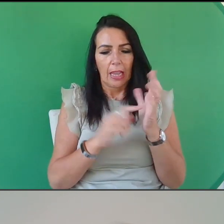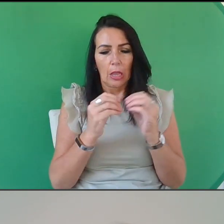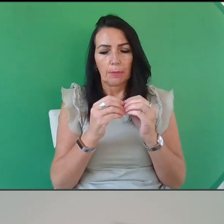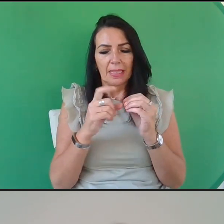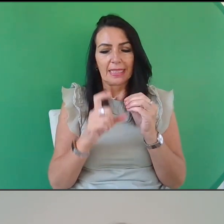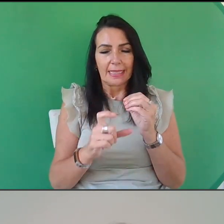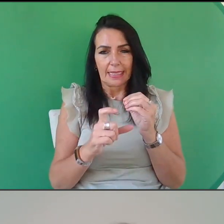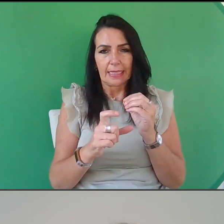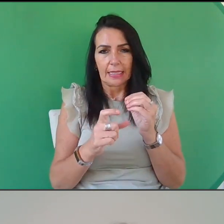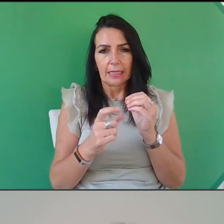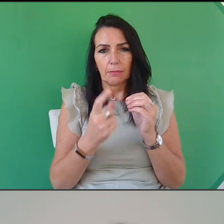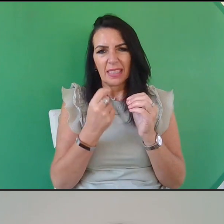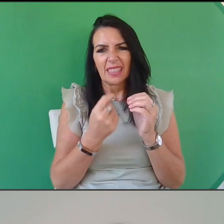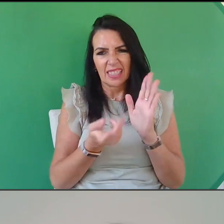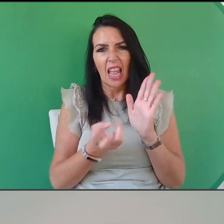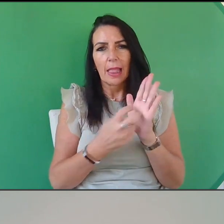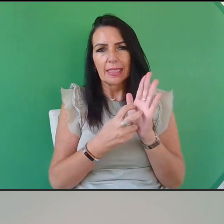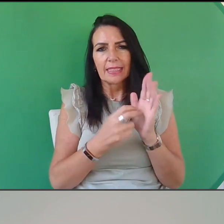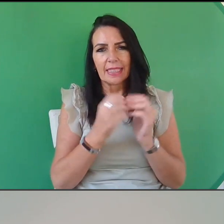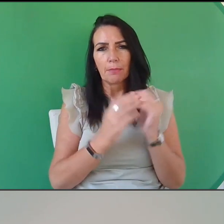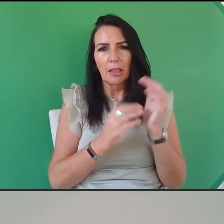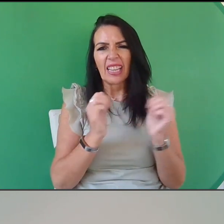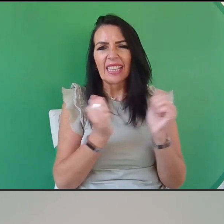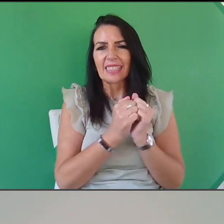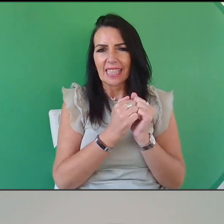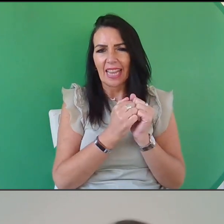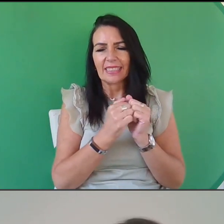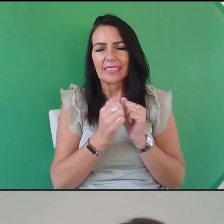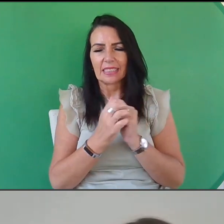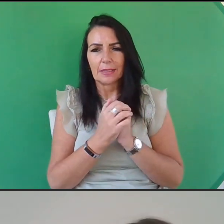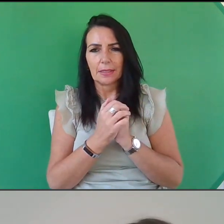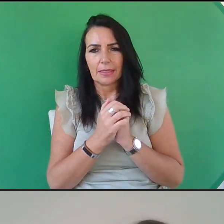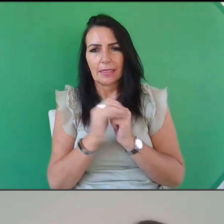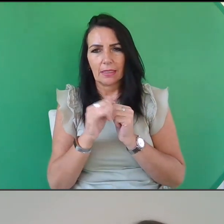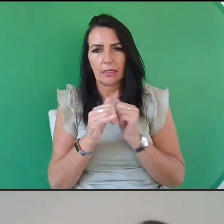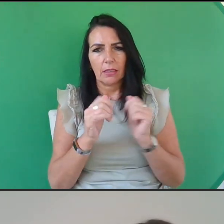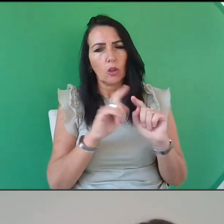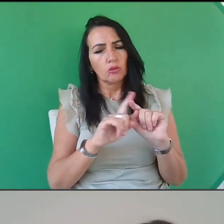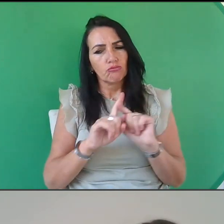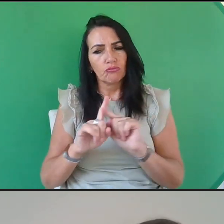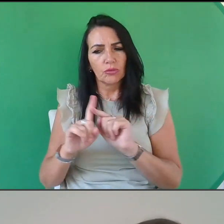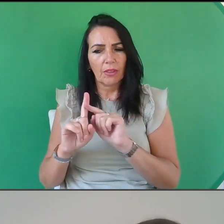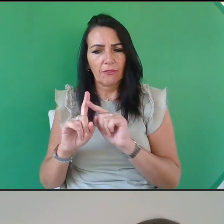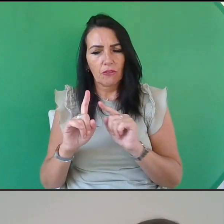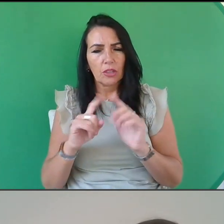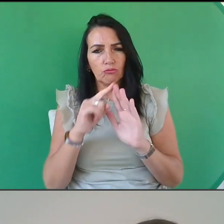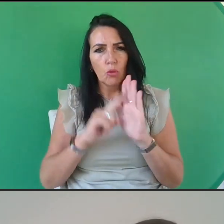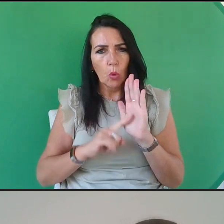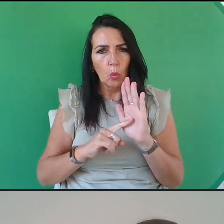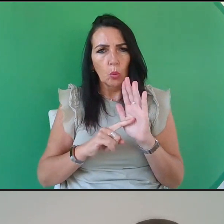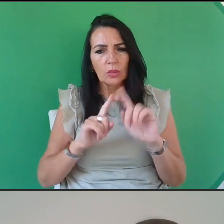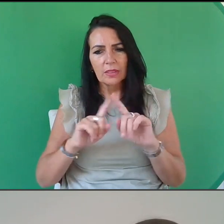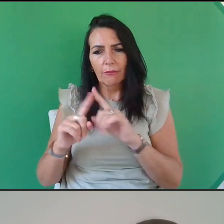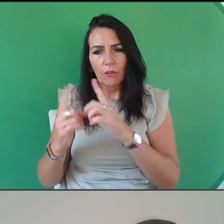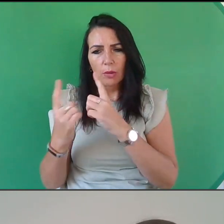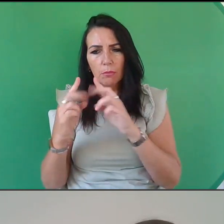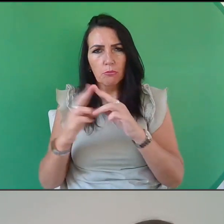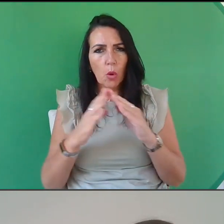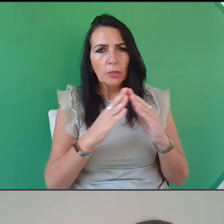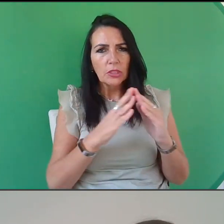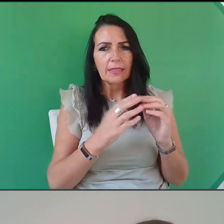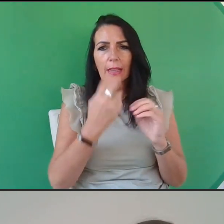listed building consent. So yeah, lots of different kind of rules on different types of properties, especially older